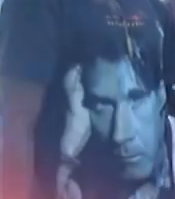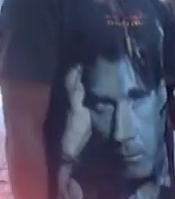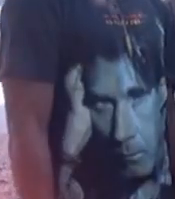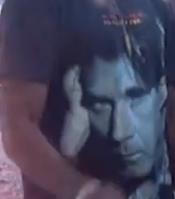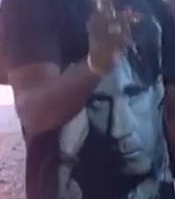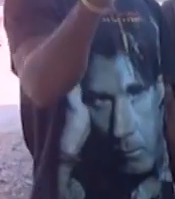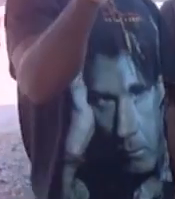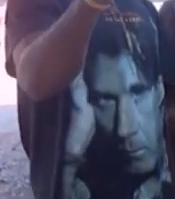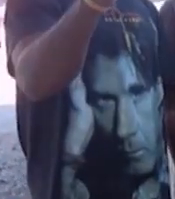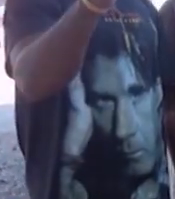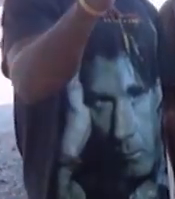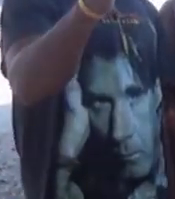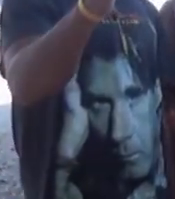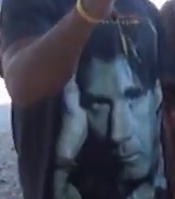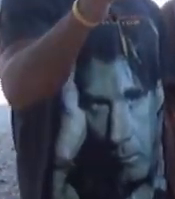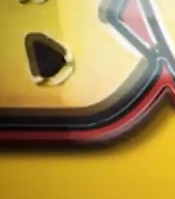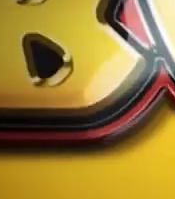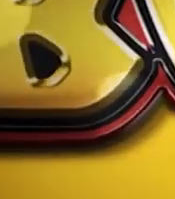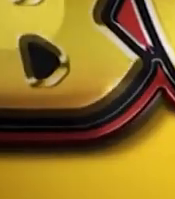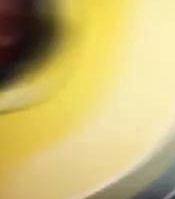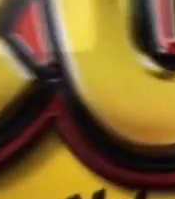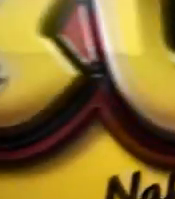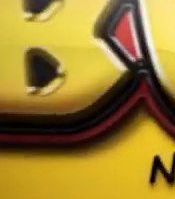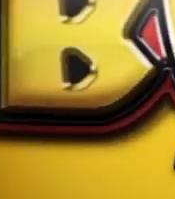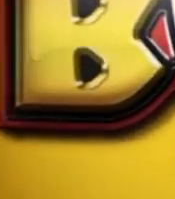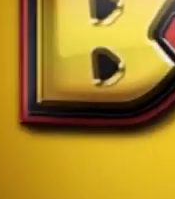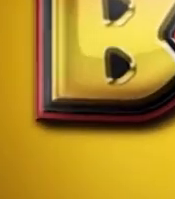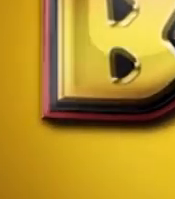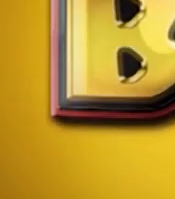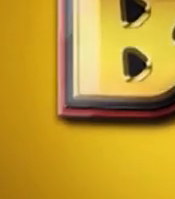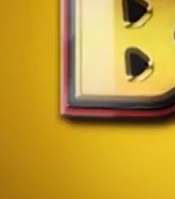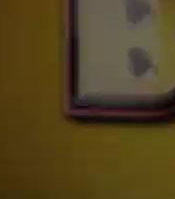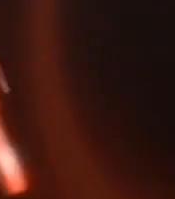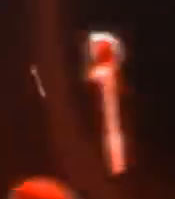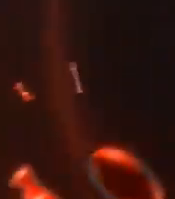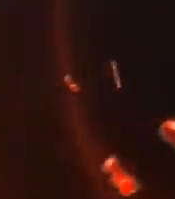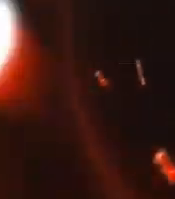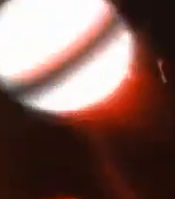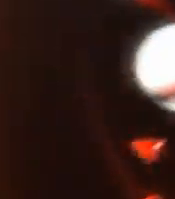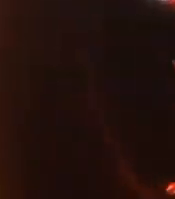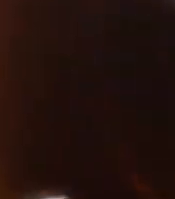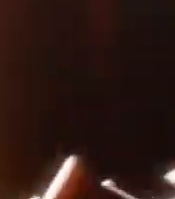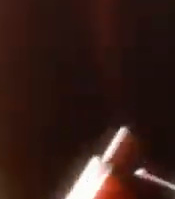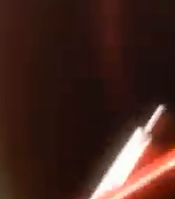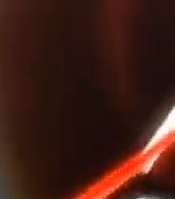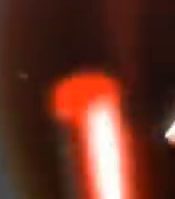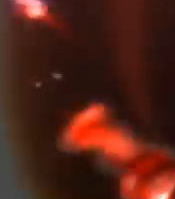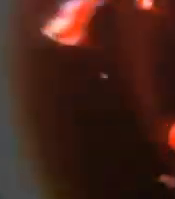Bula FM number 2 NSR. Bula FM number 2 NSR.